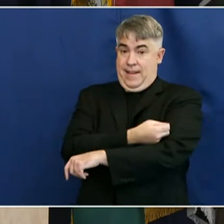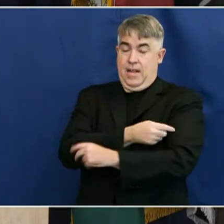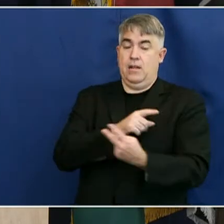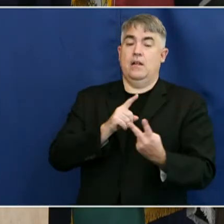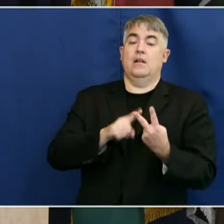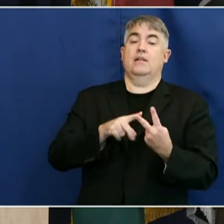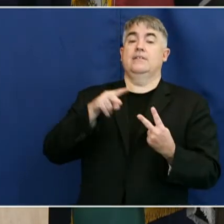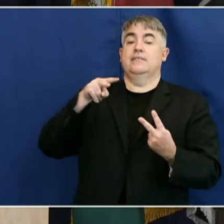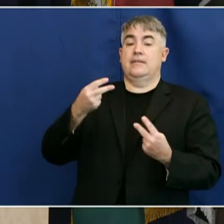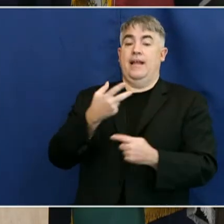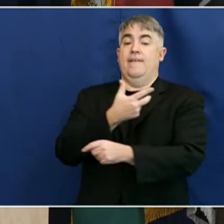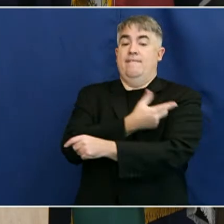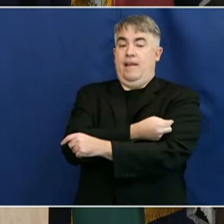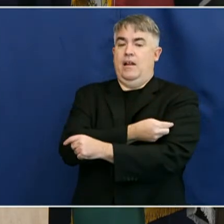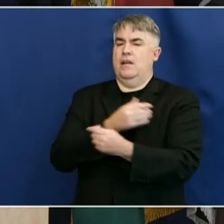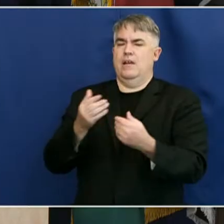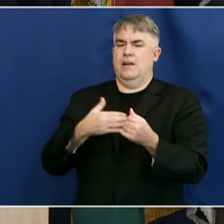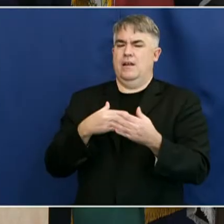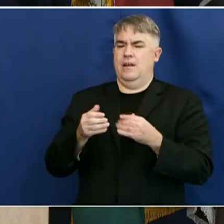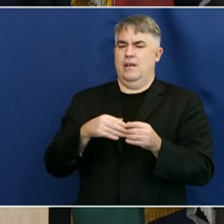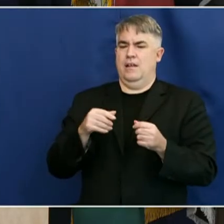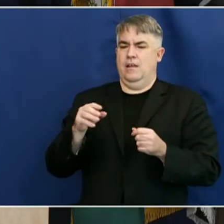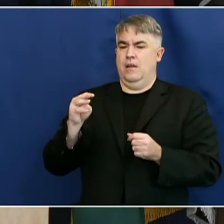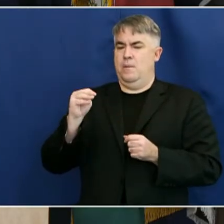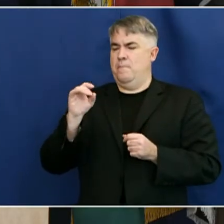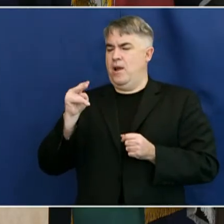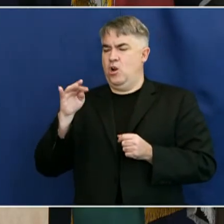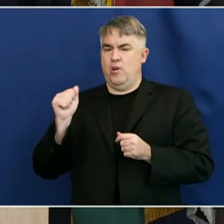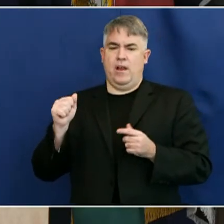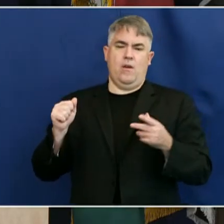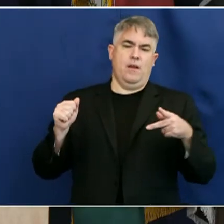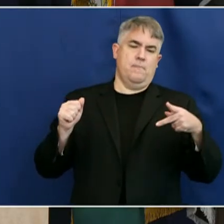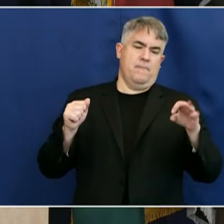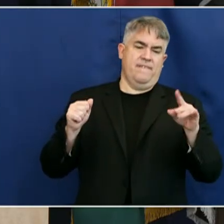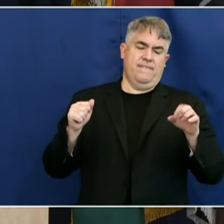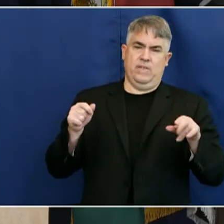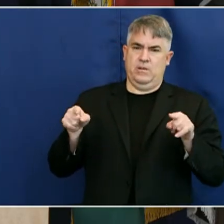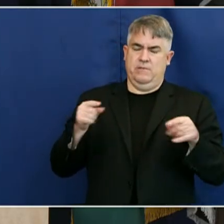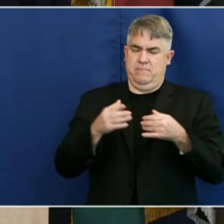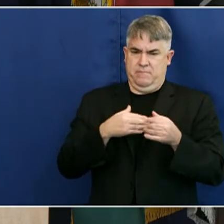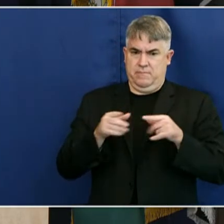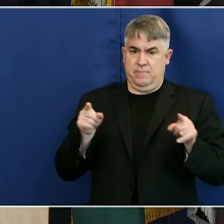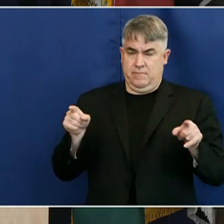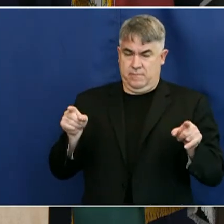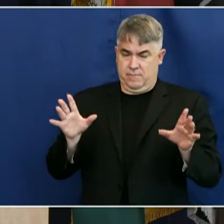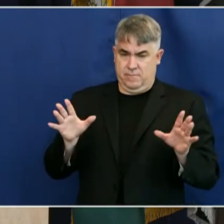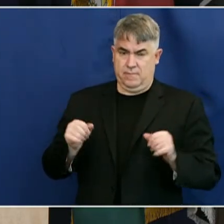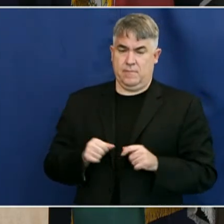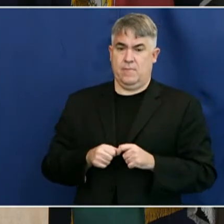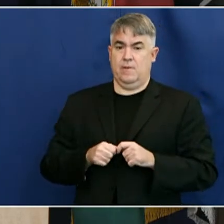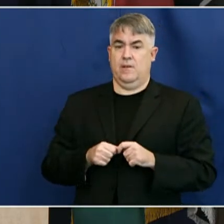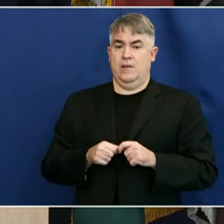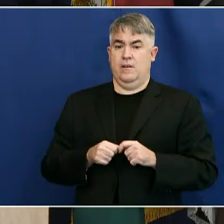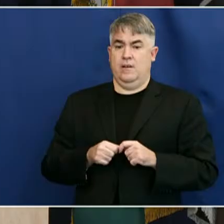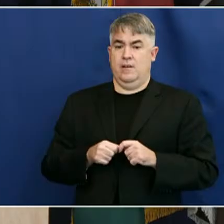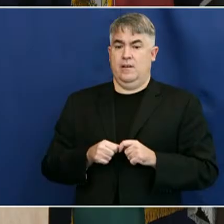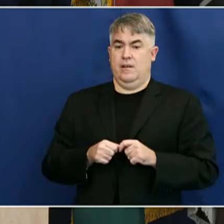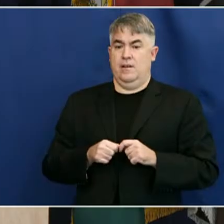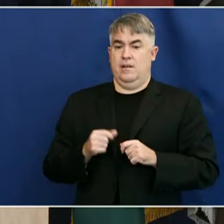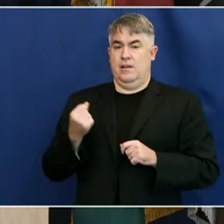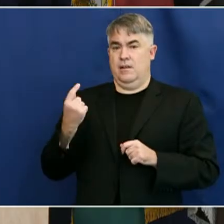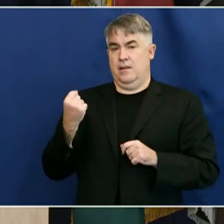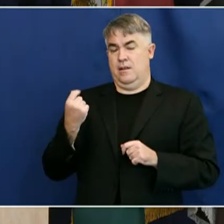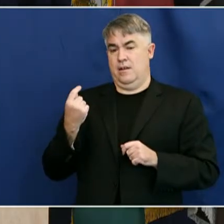or Moderna vaccines, is with no earlier than 4 days before the time